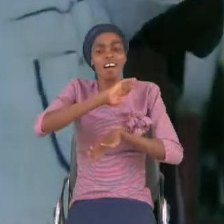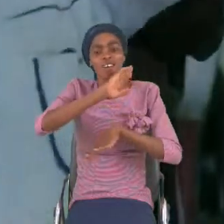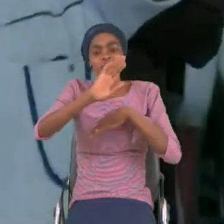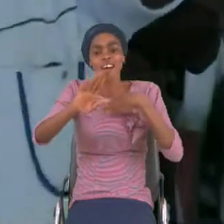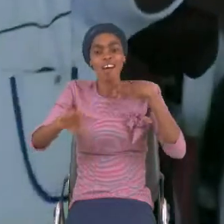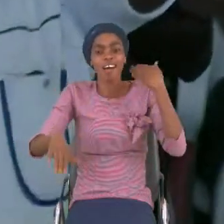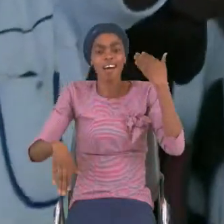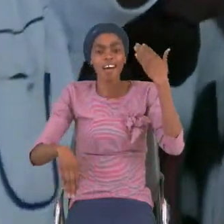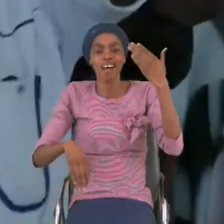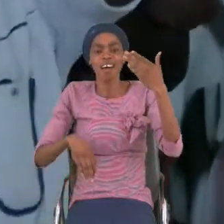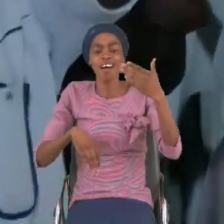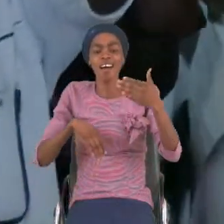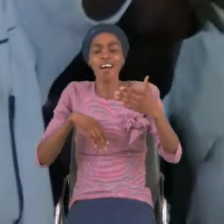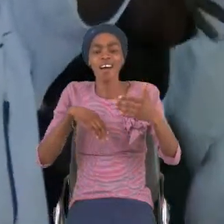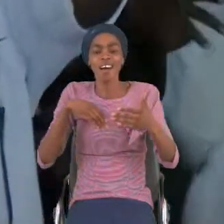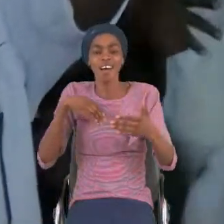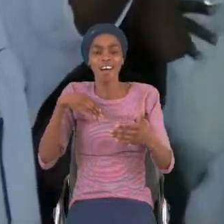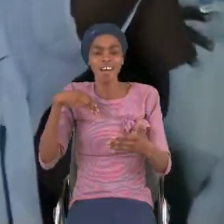over